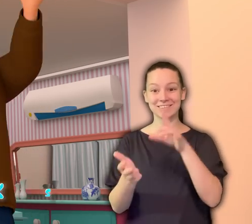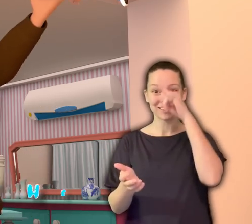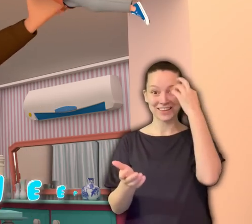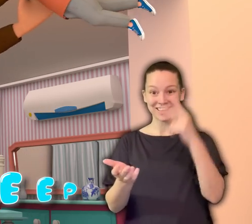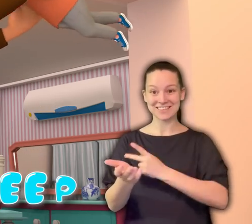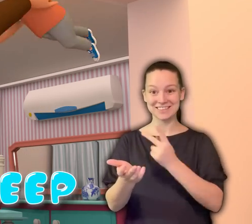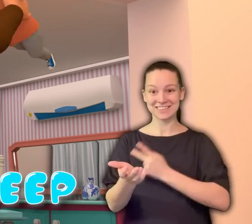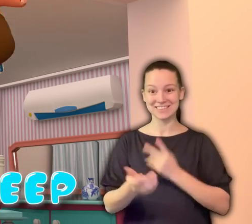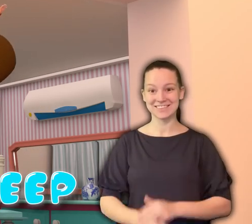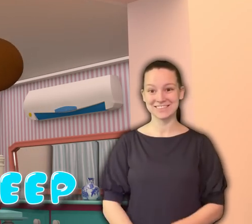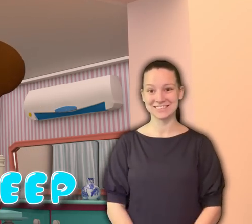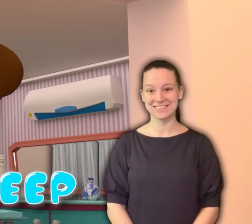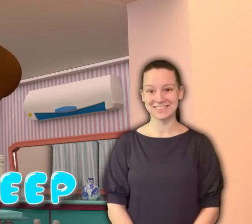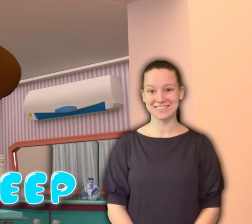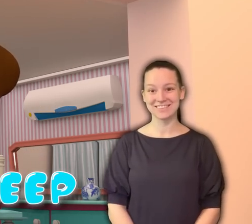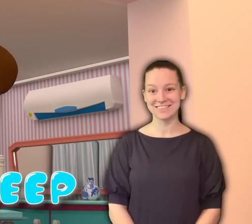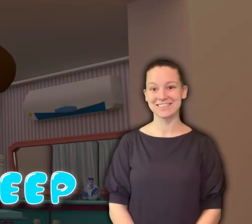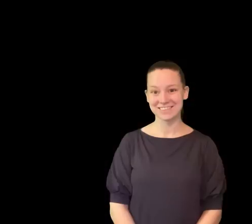Baa Baa Black Sheep